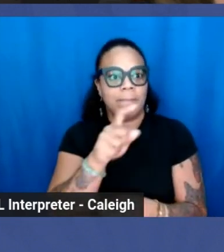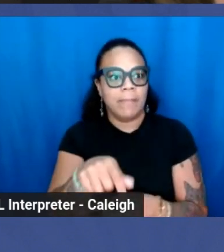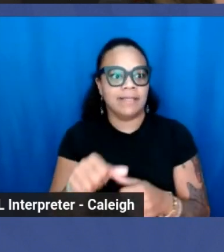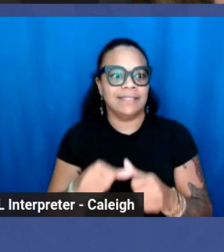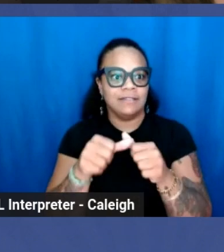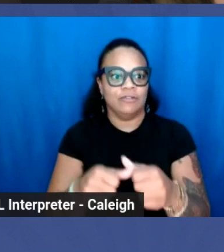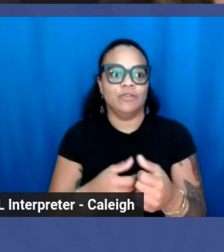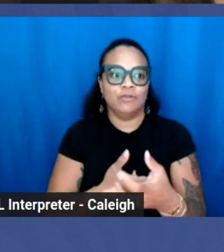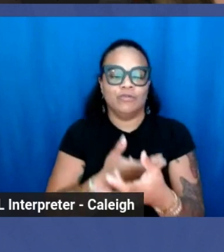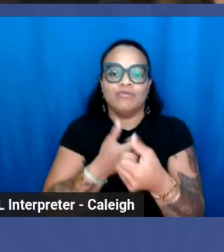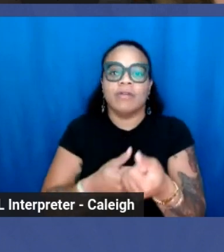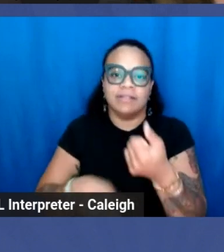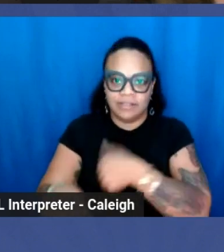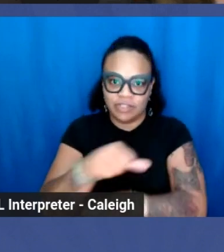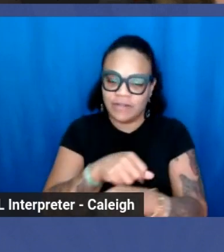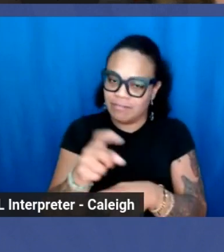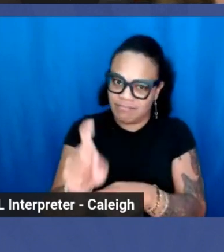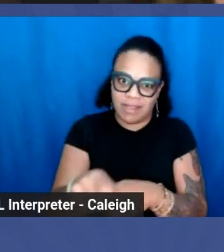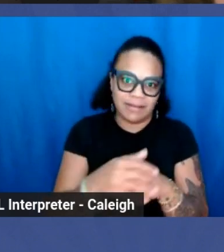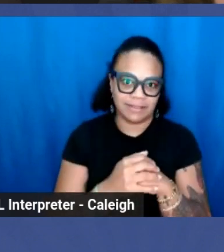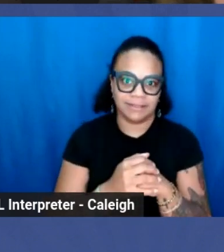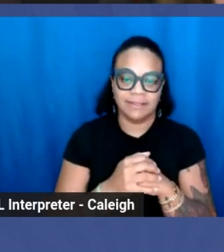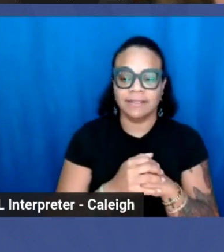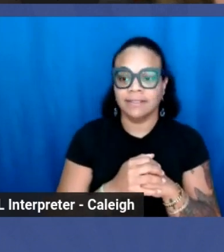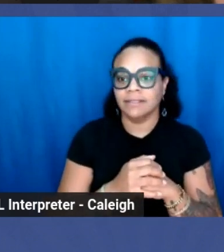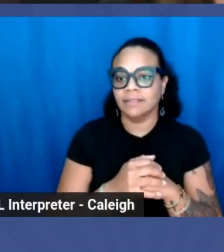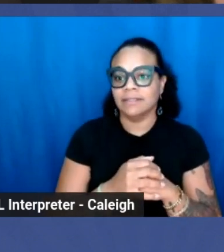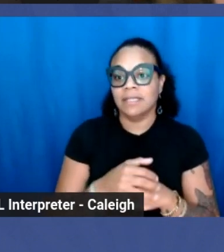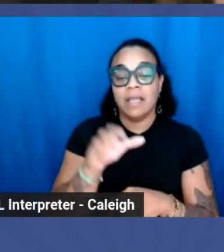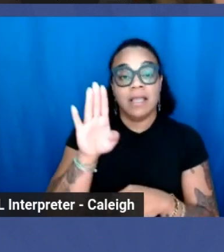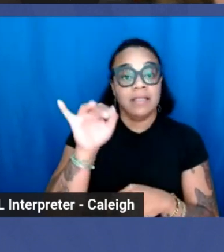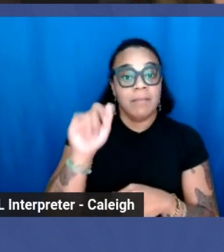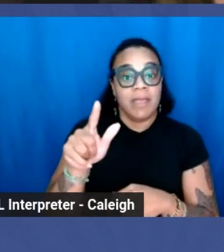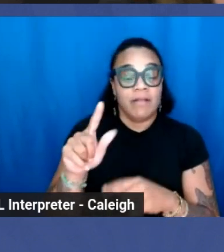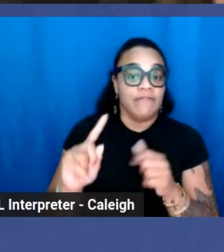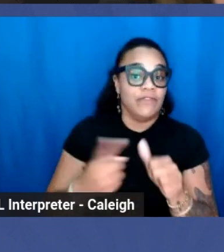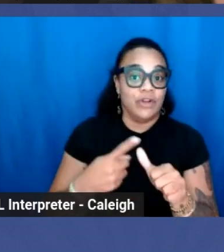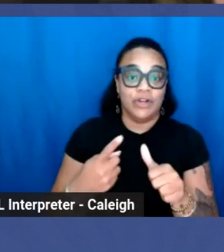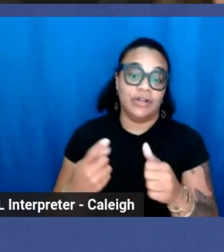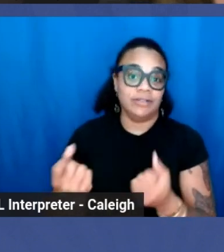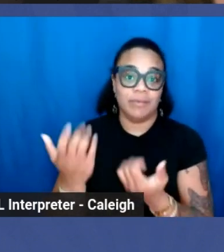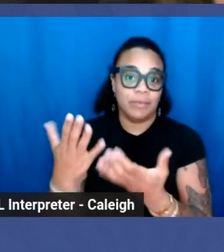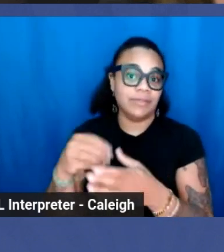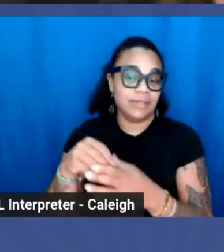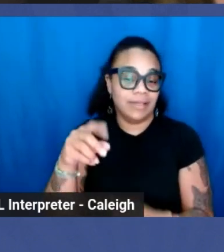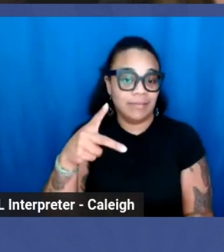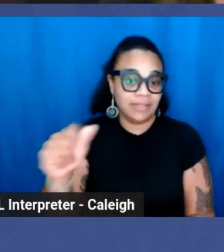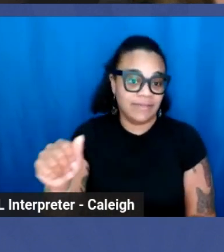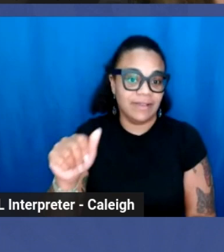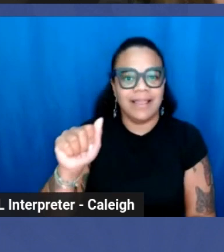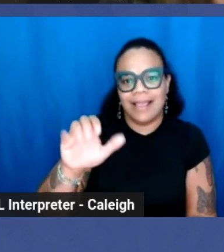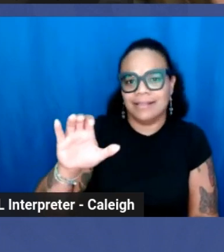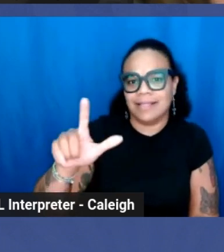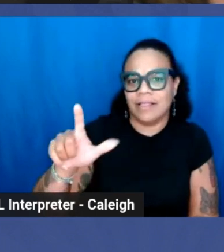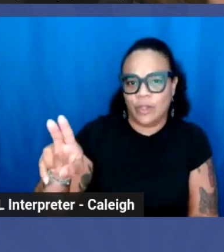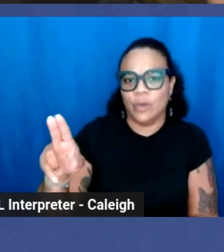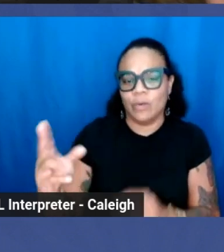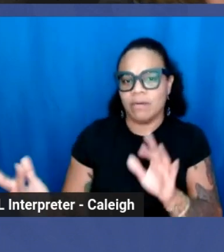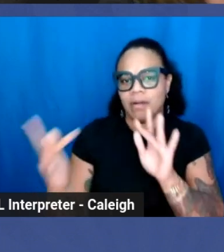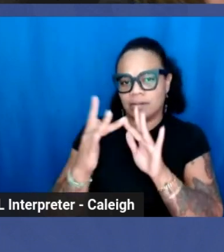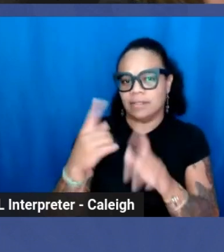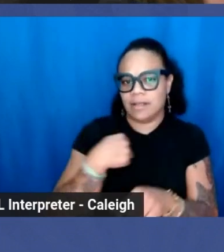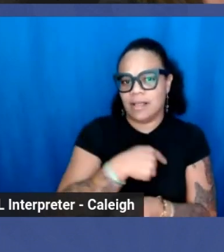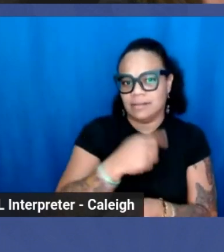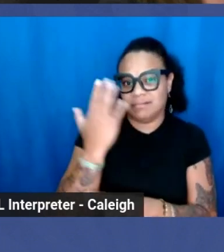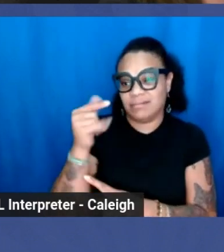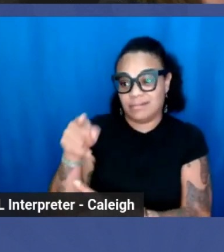each other. When this bill first hit Pennsylvania, it was the ACLU that came to us about it because they are